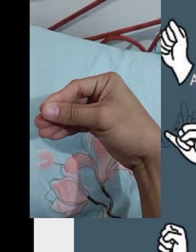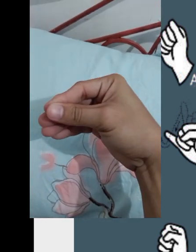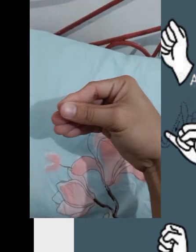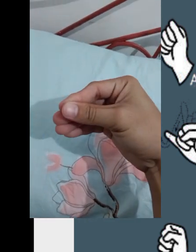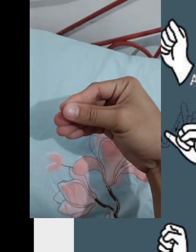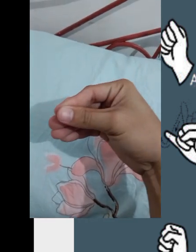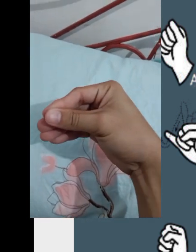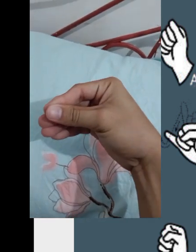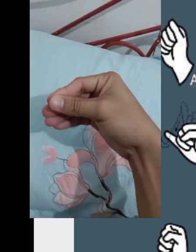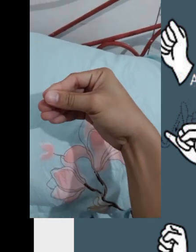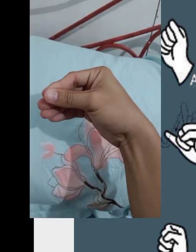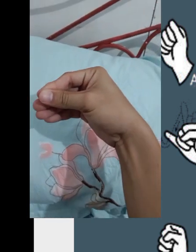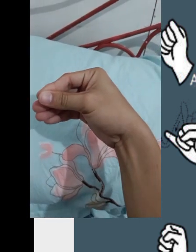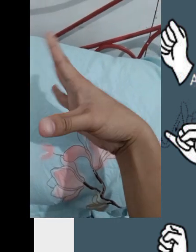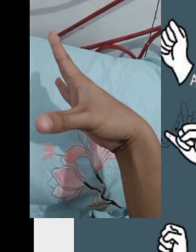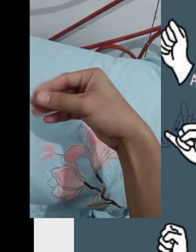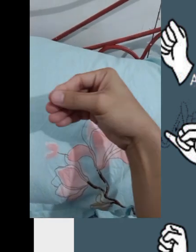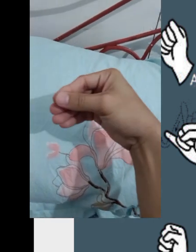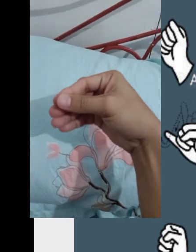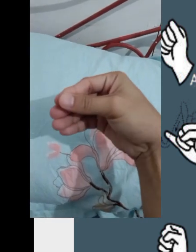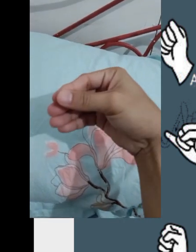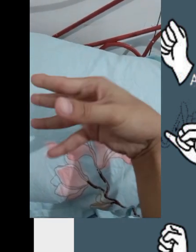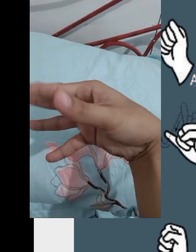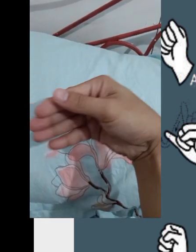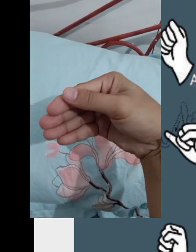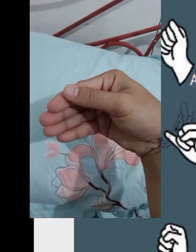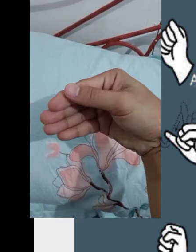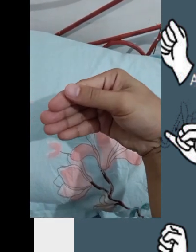And for the end, you just like